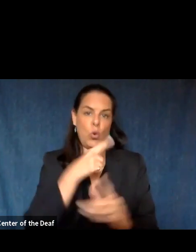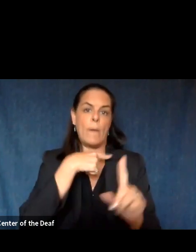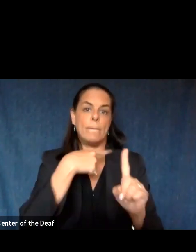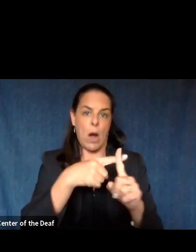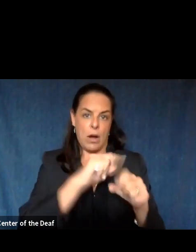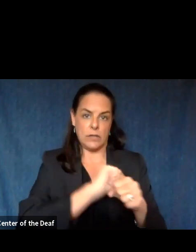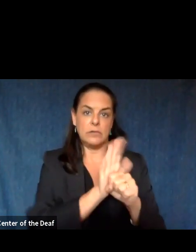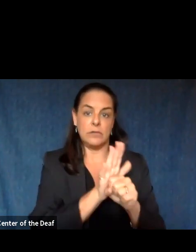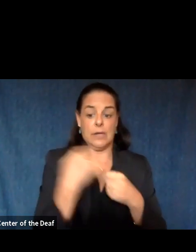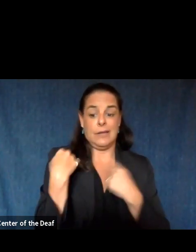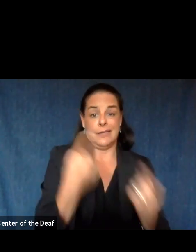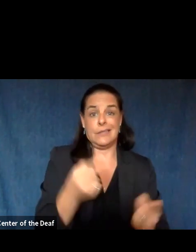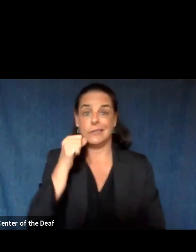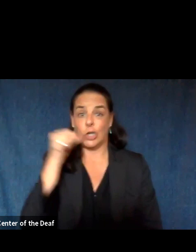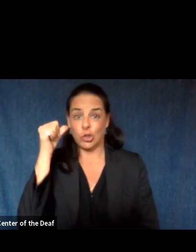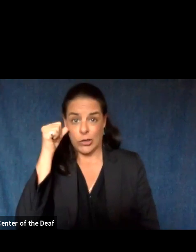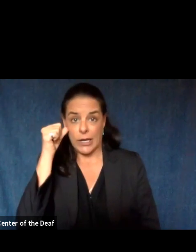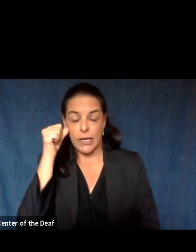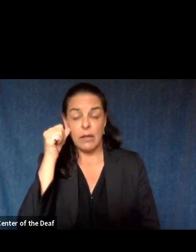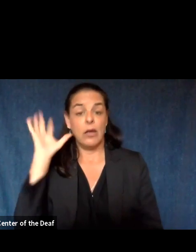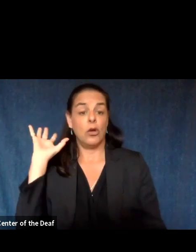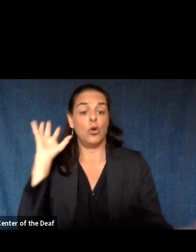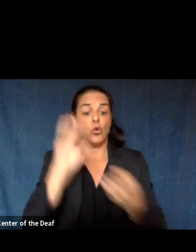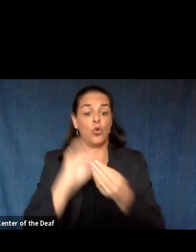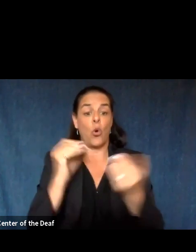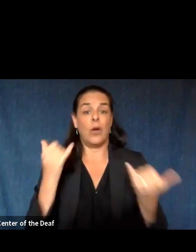since yesterday's report, giving us